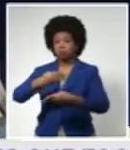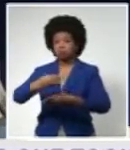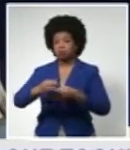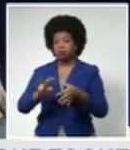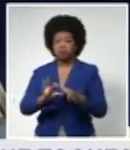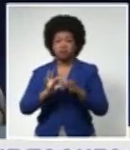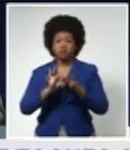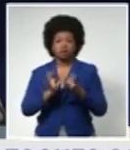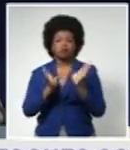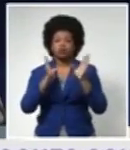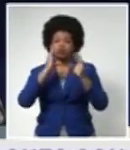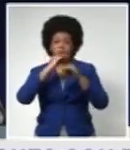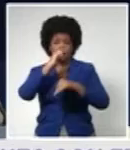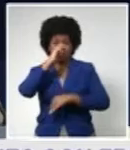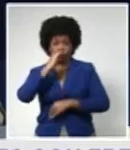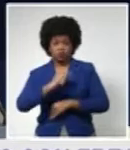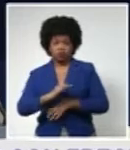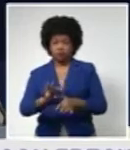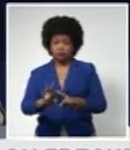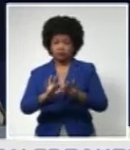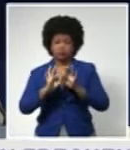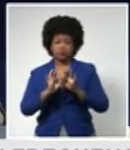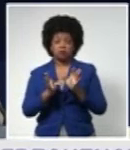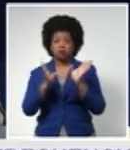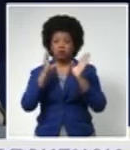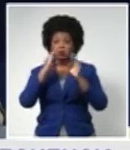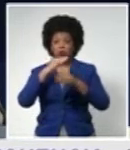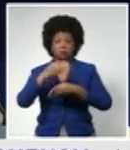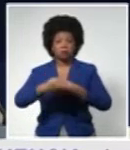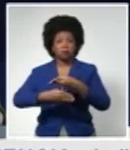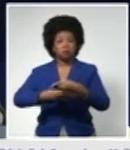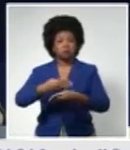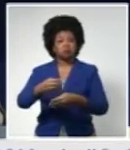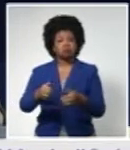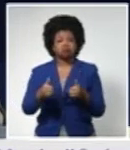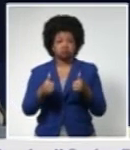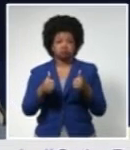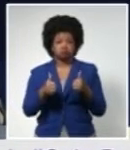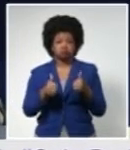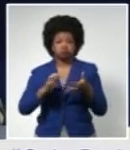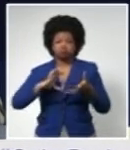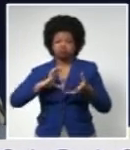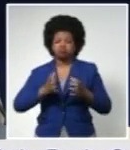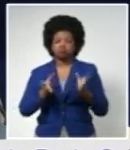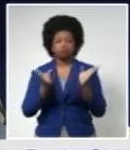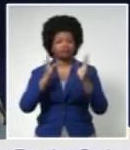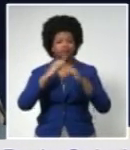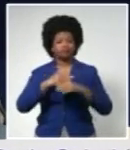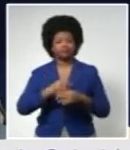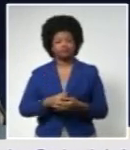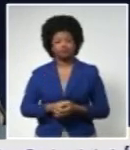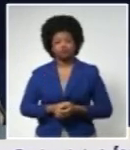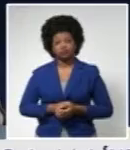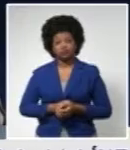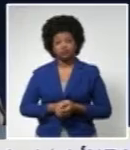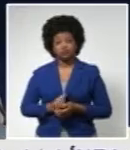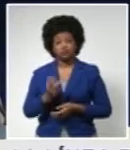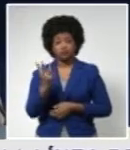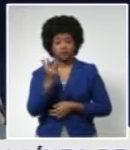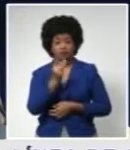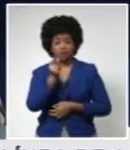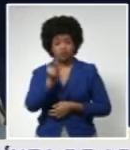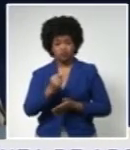3 municipalities, and Havana remains at the top with the highest incidence rate